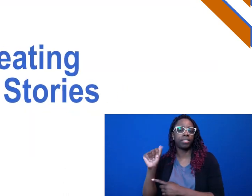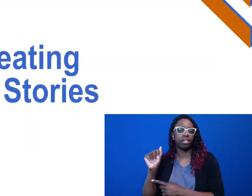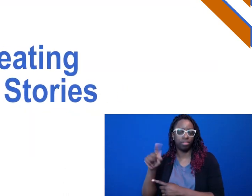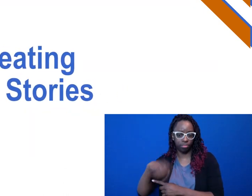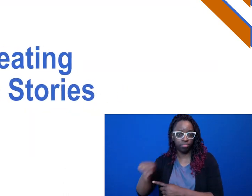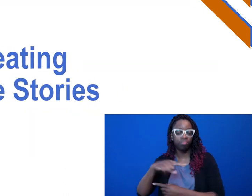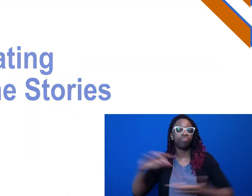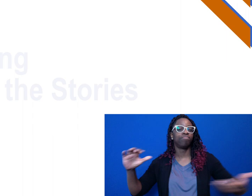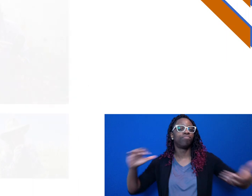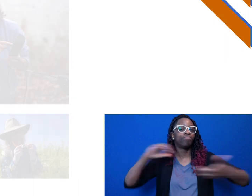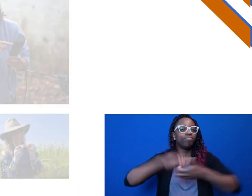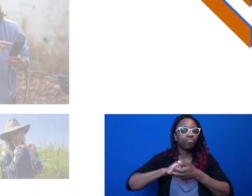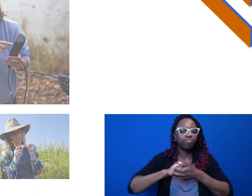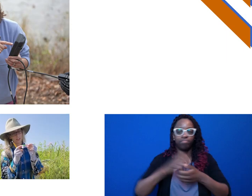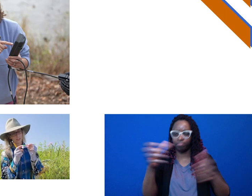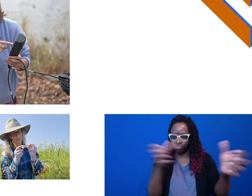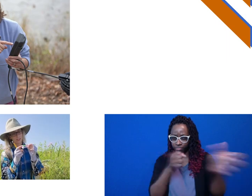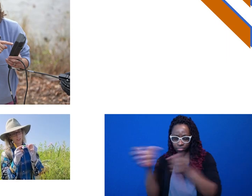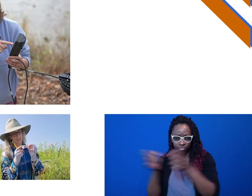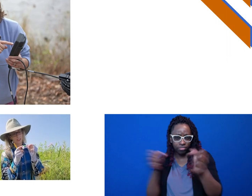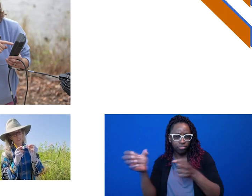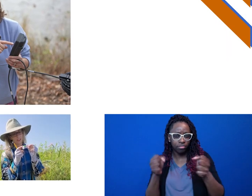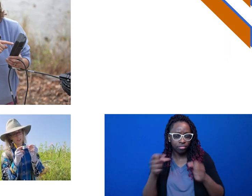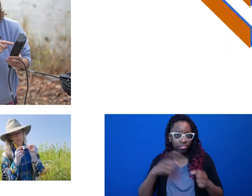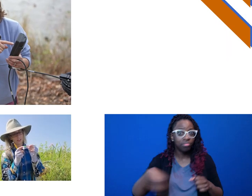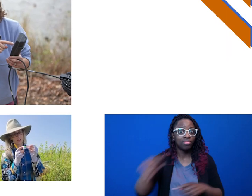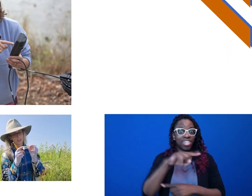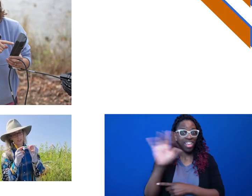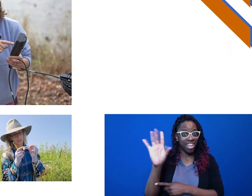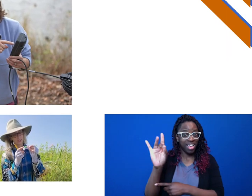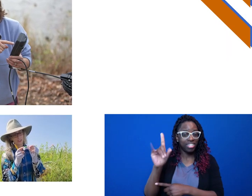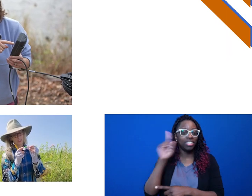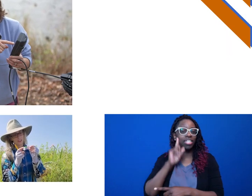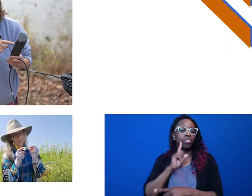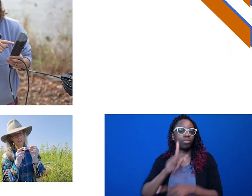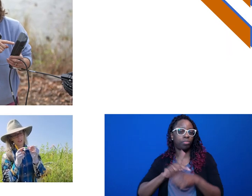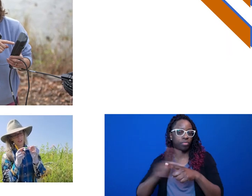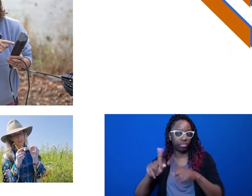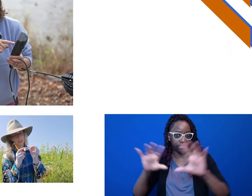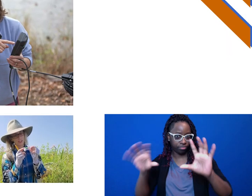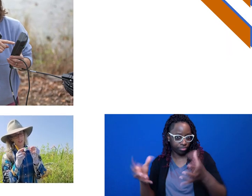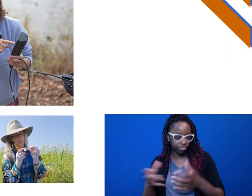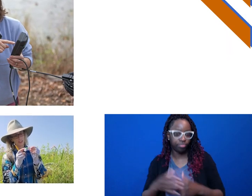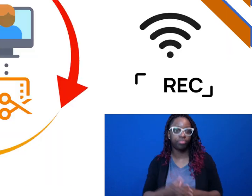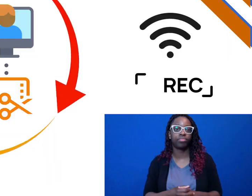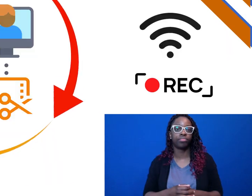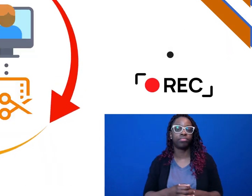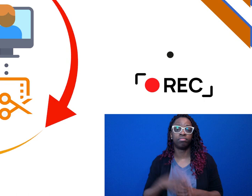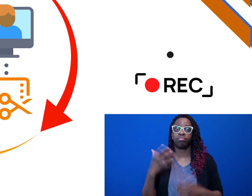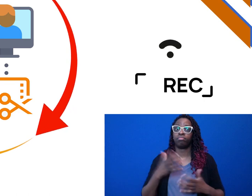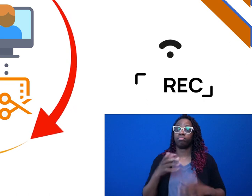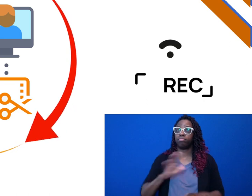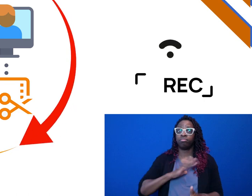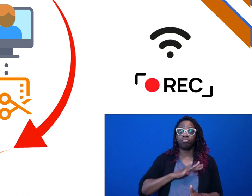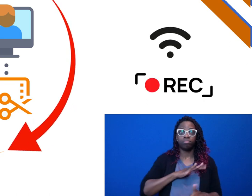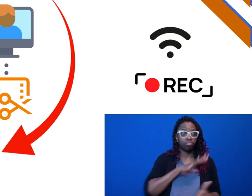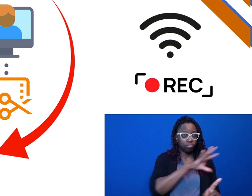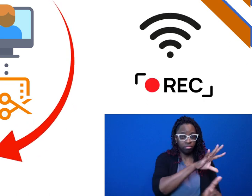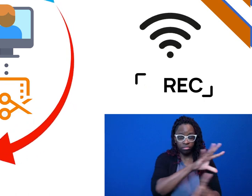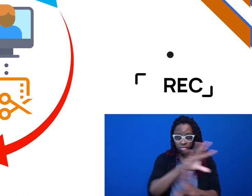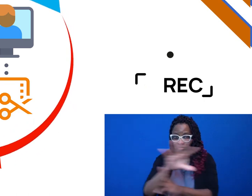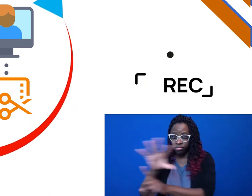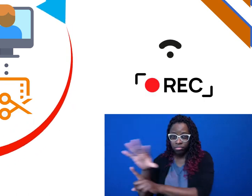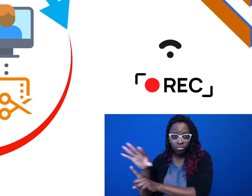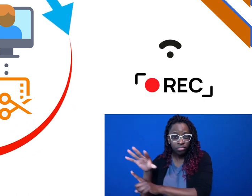series. We have 8 deaf and hard of hearing STEM professionals telling it like it is. We used a new,